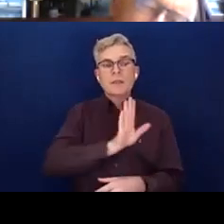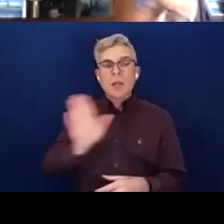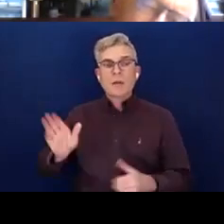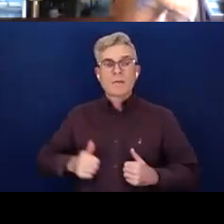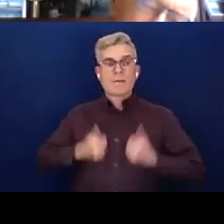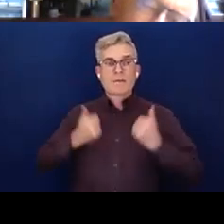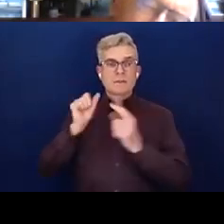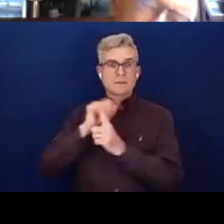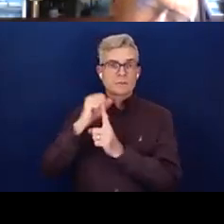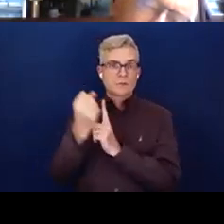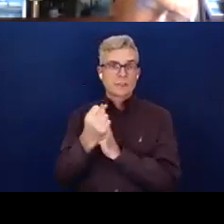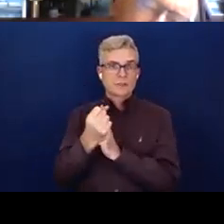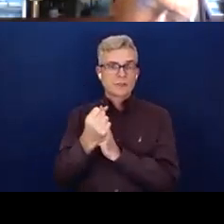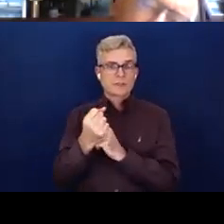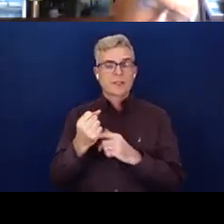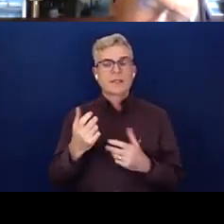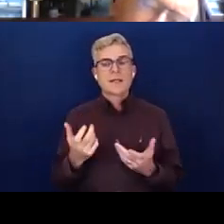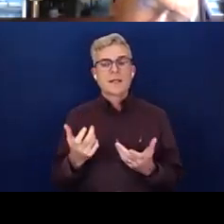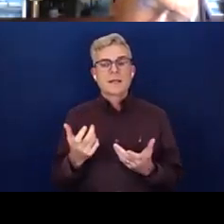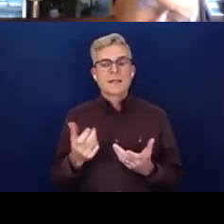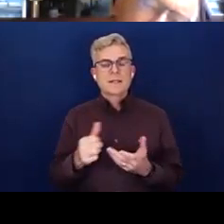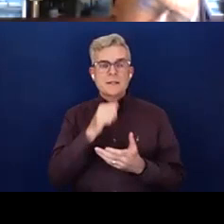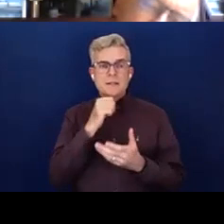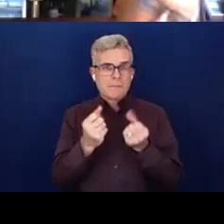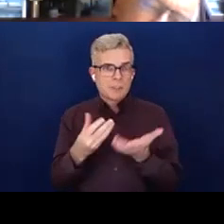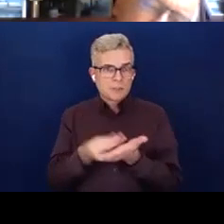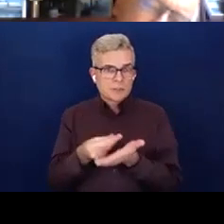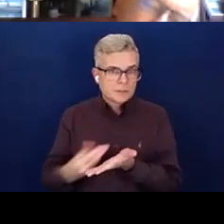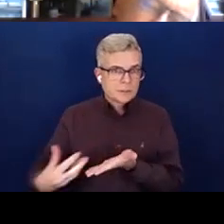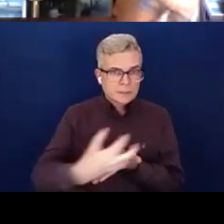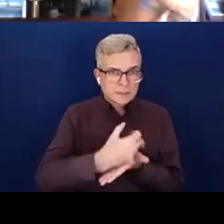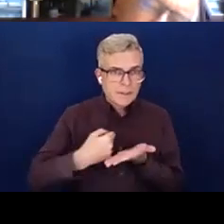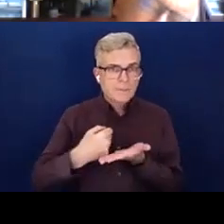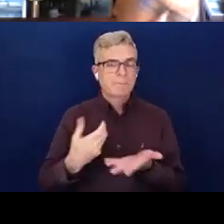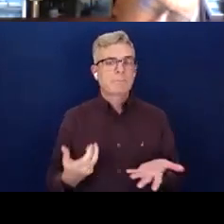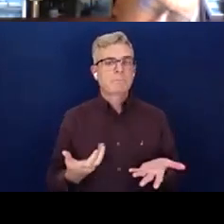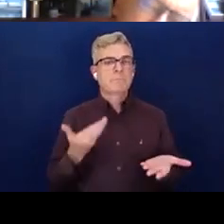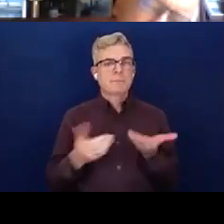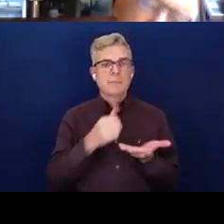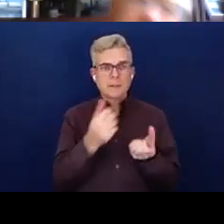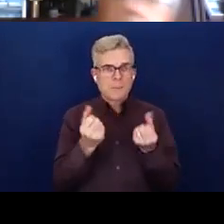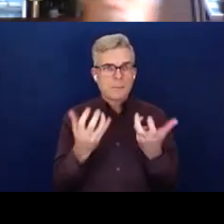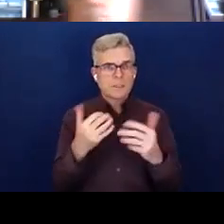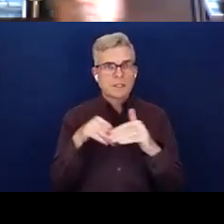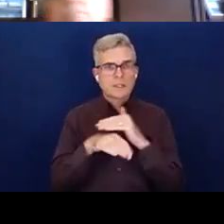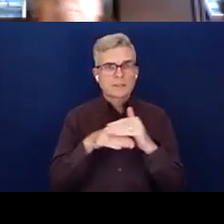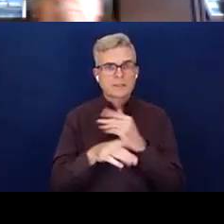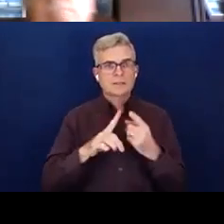where they do not have as much income, may not have as much access to health care,